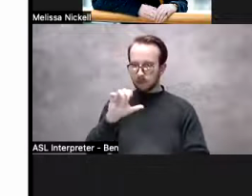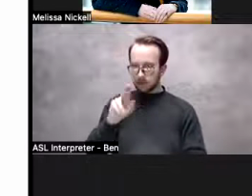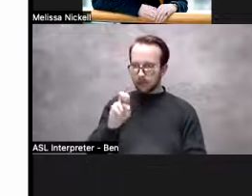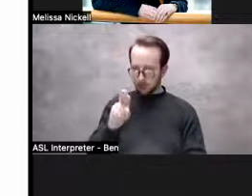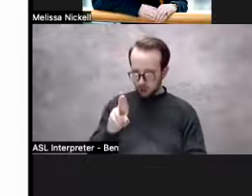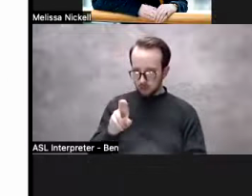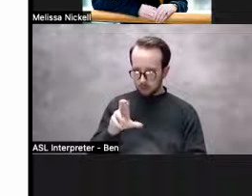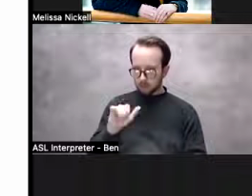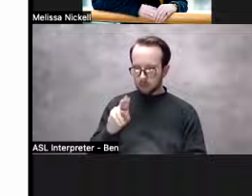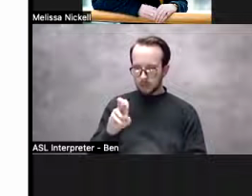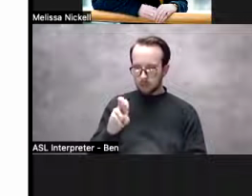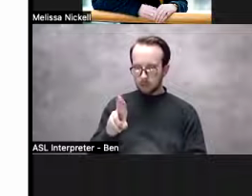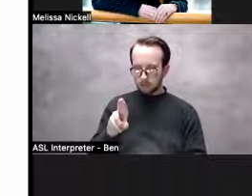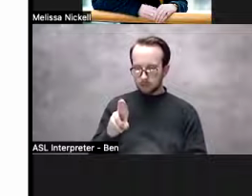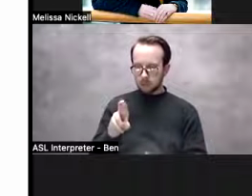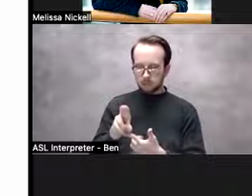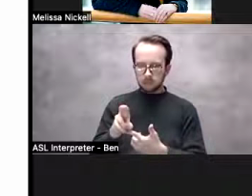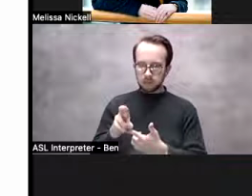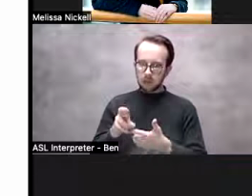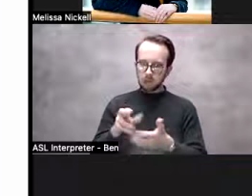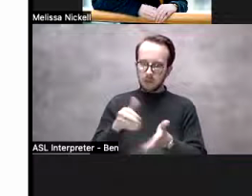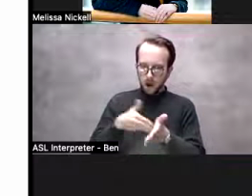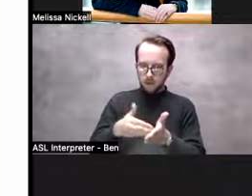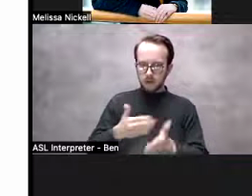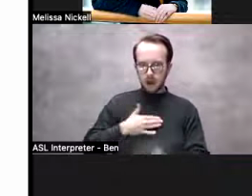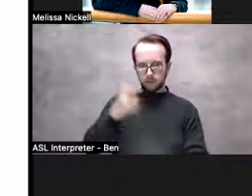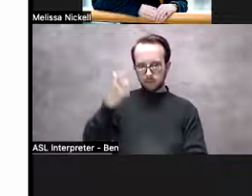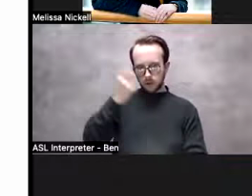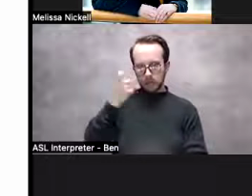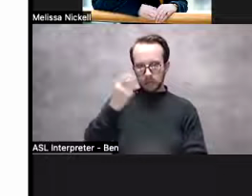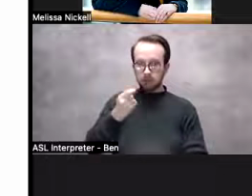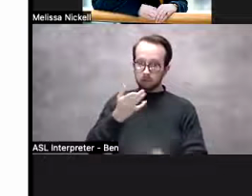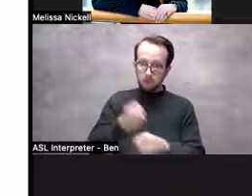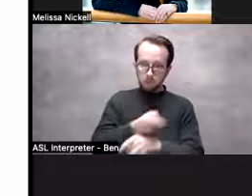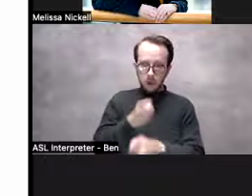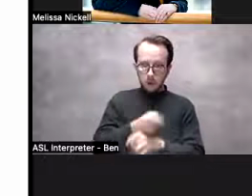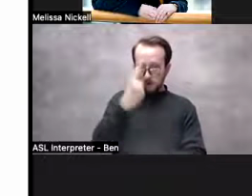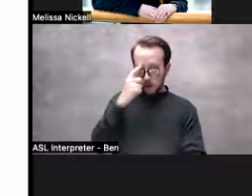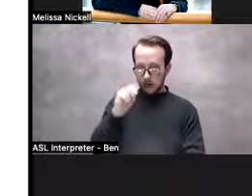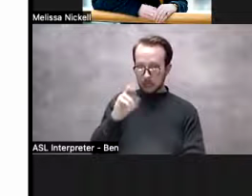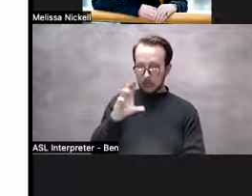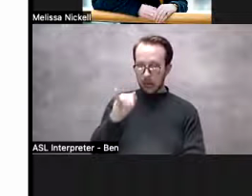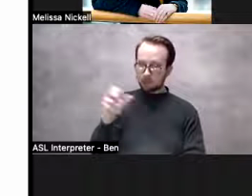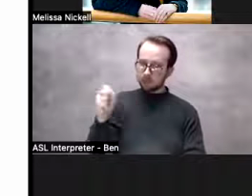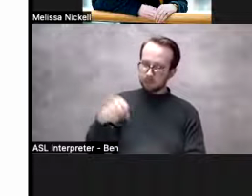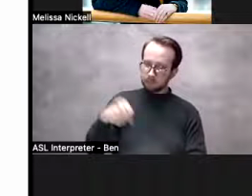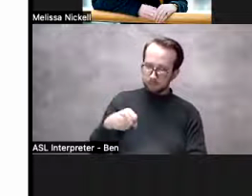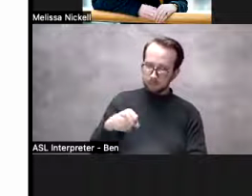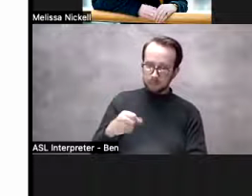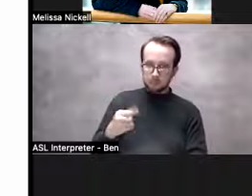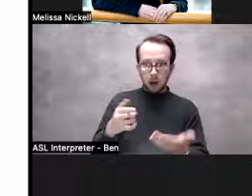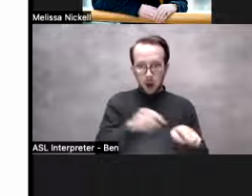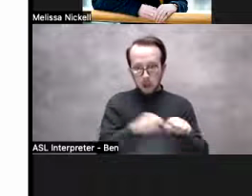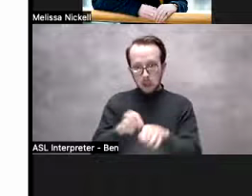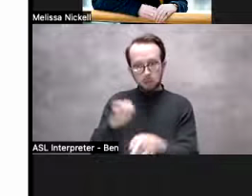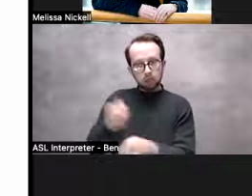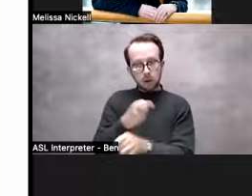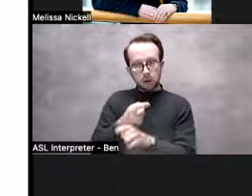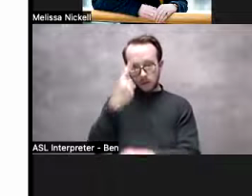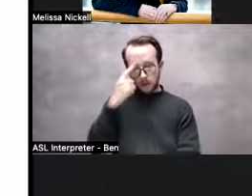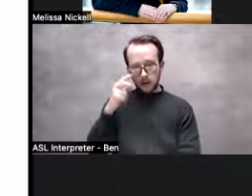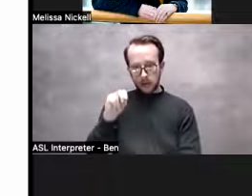And so a lot of my grants might be appropriate for NCI, but they're also appropriate for